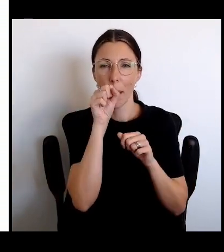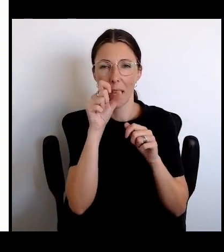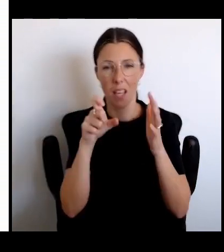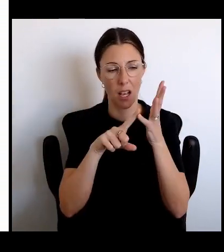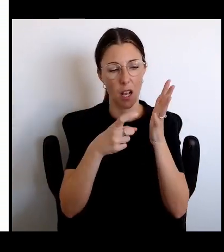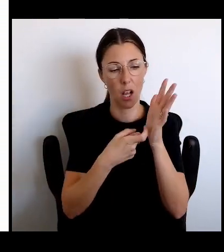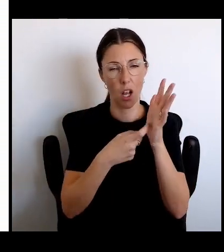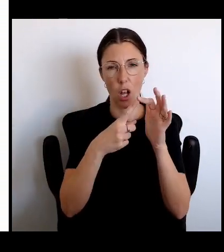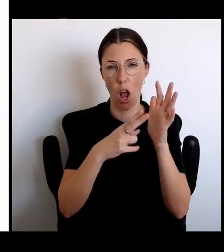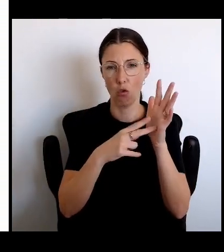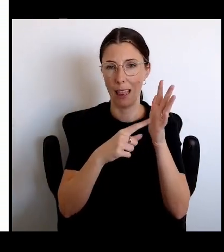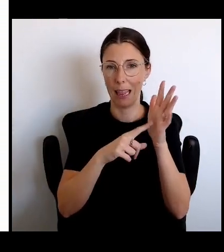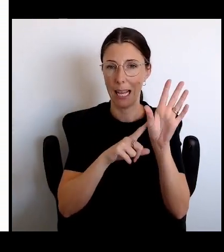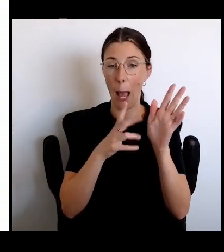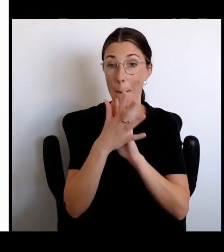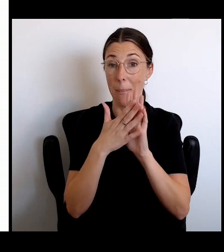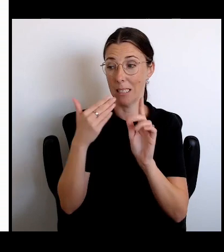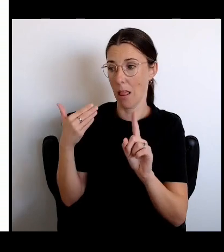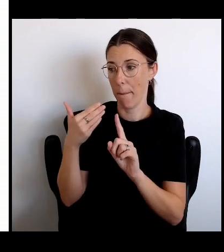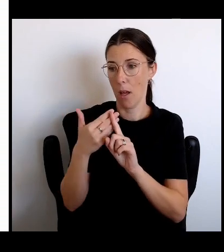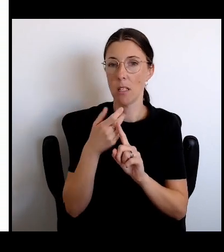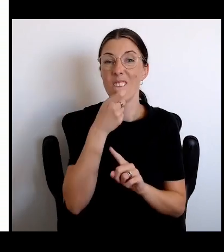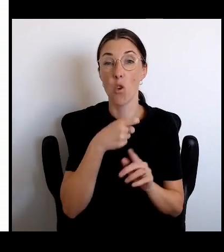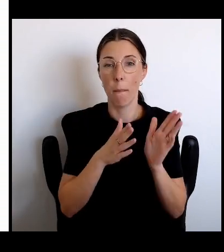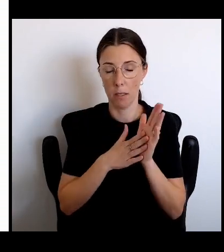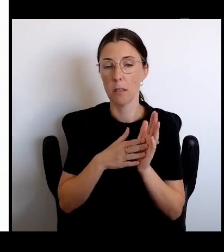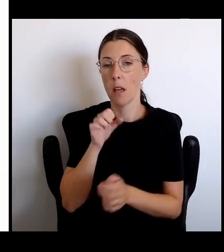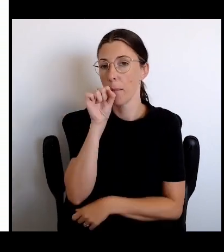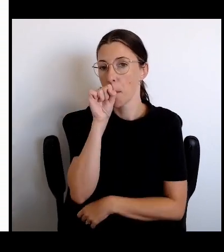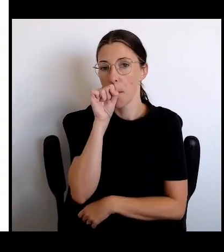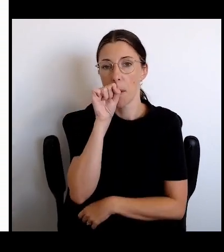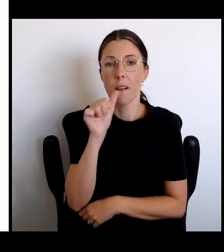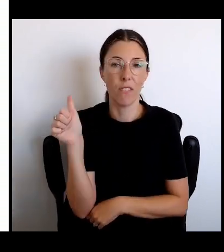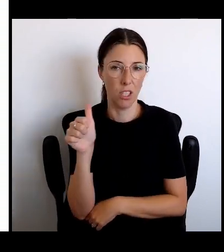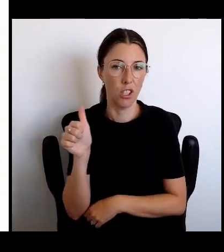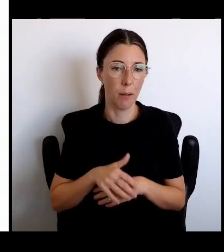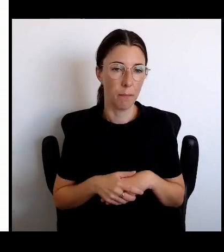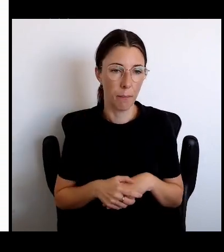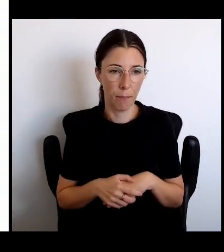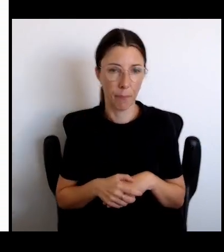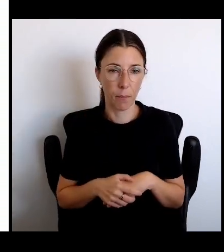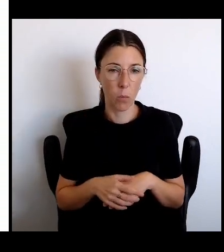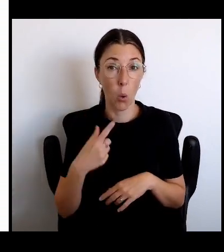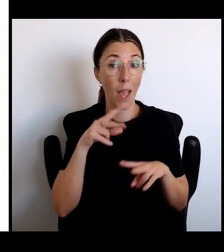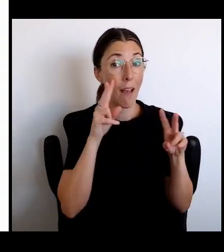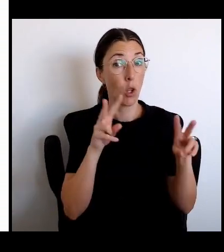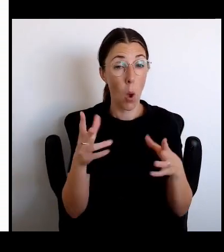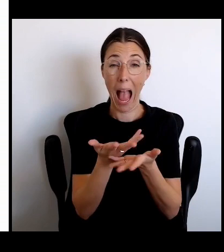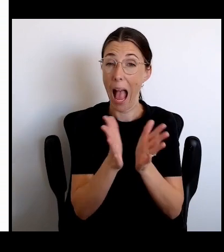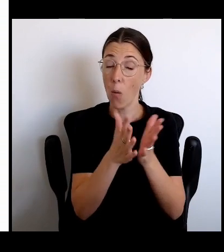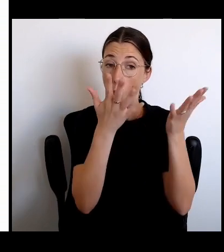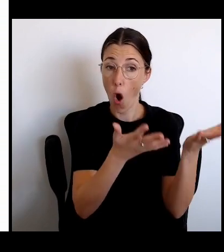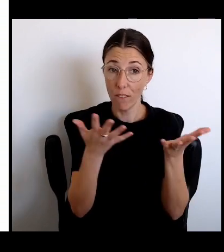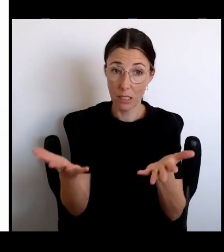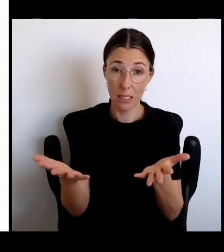in the last few months. When we look at in terms of how often, or the frequency of how often they're